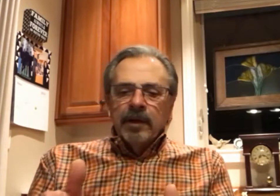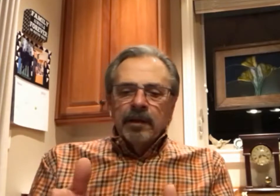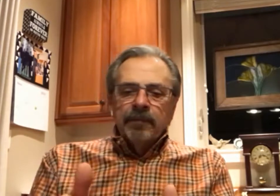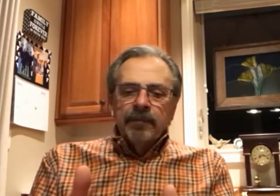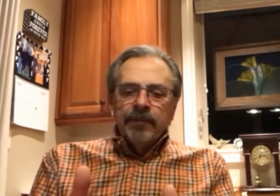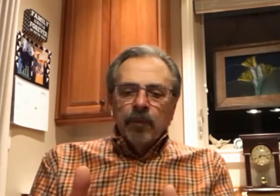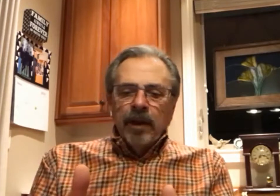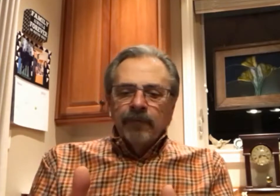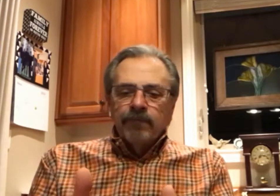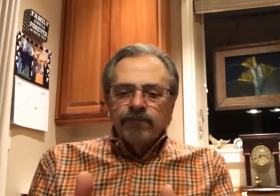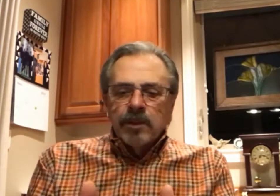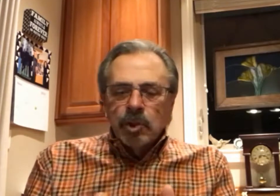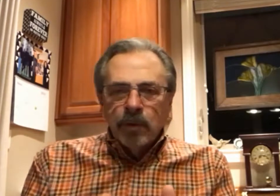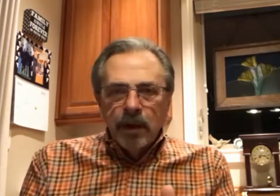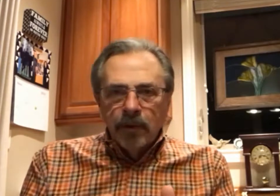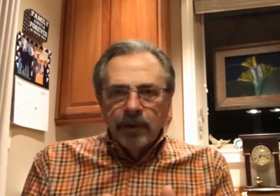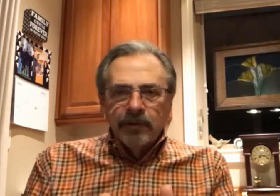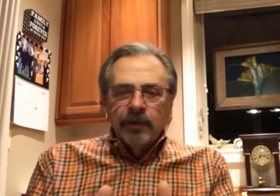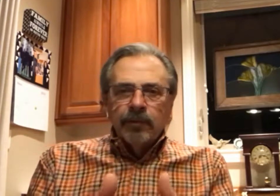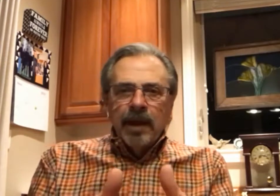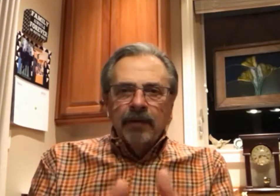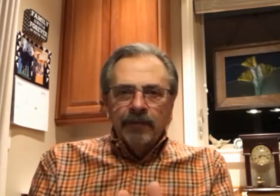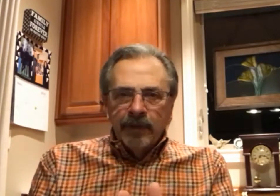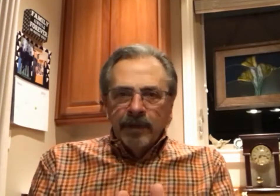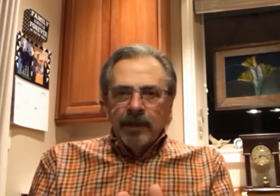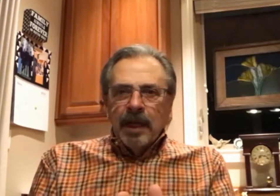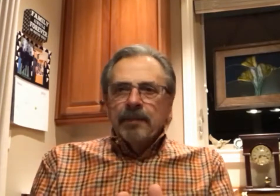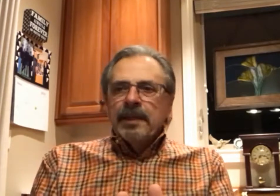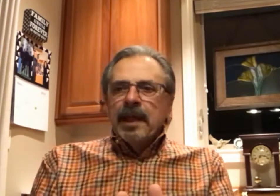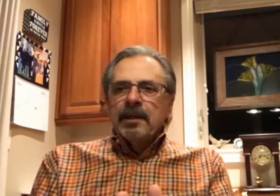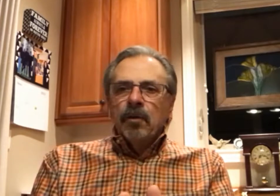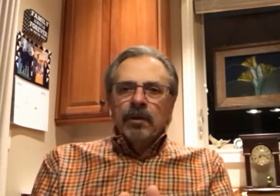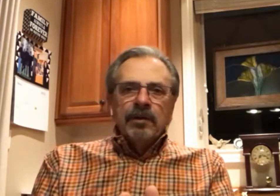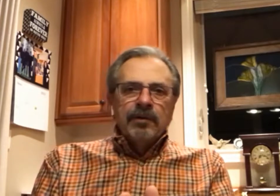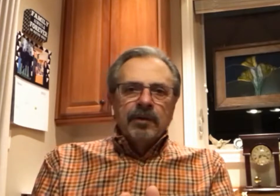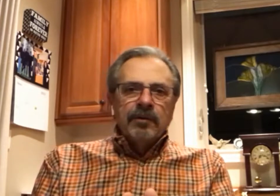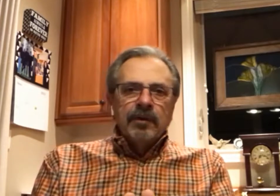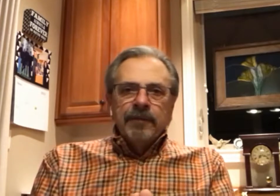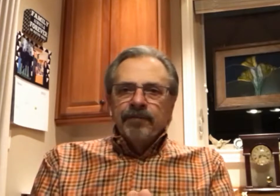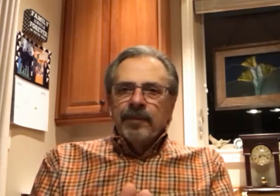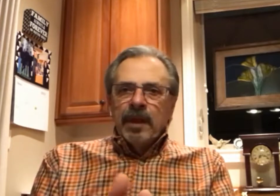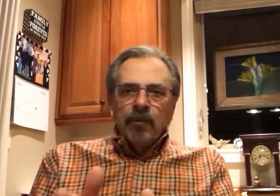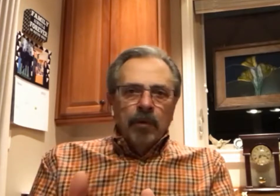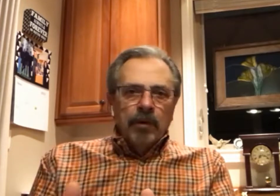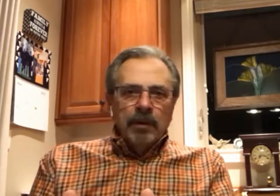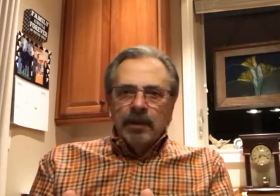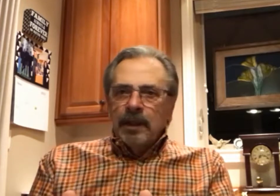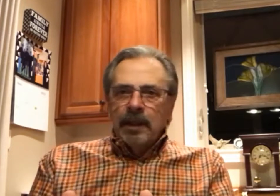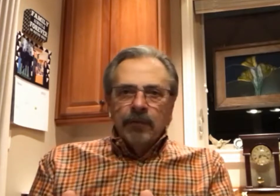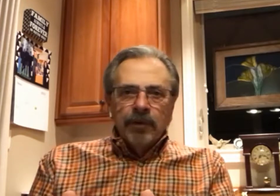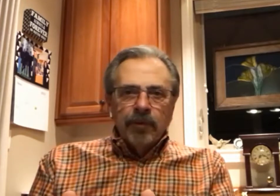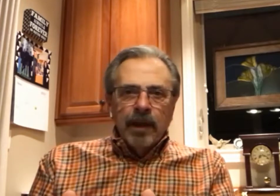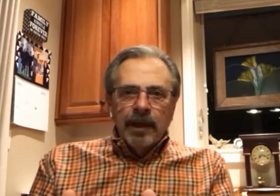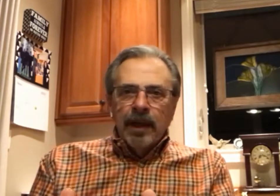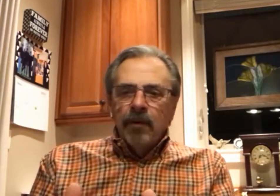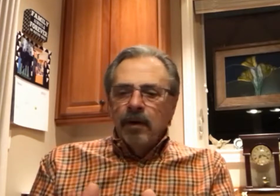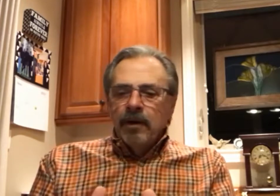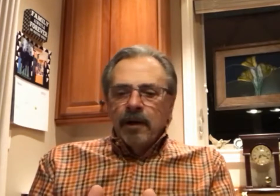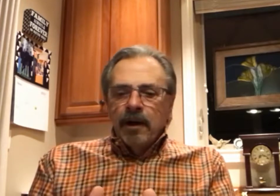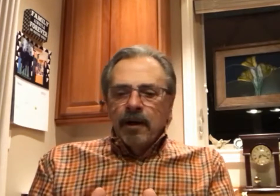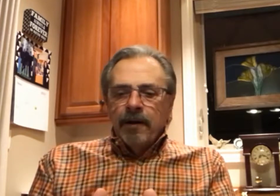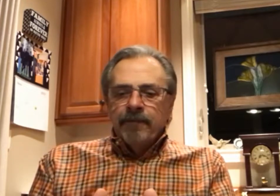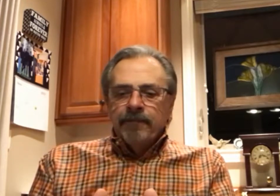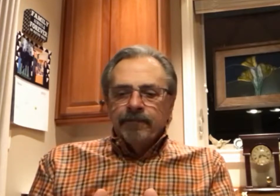have tree ordinances, we have habitat ordinances that we're dealing with right